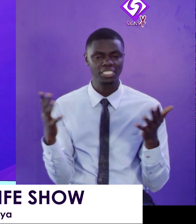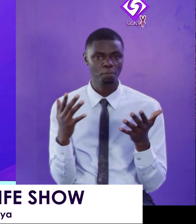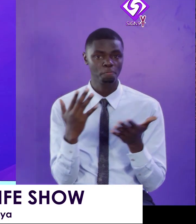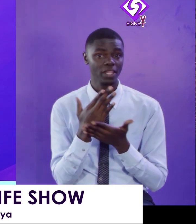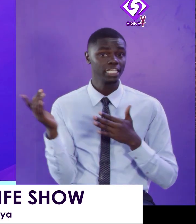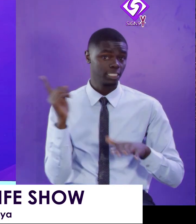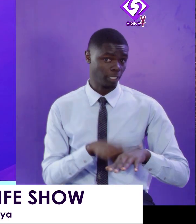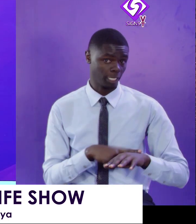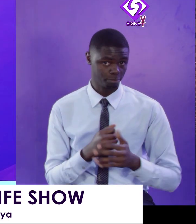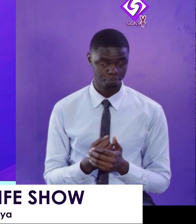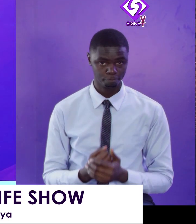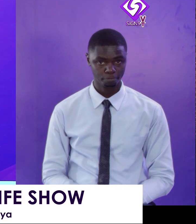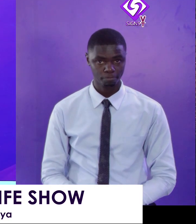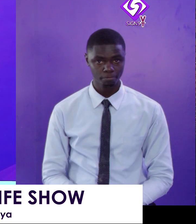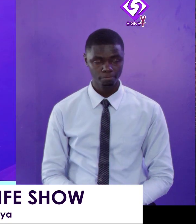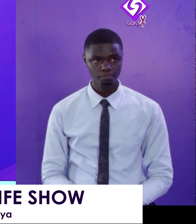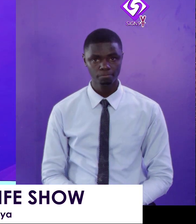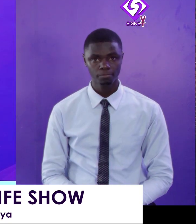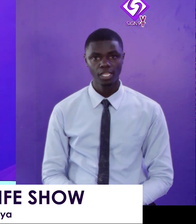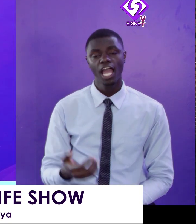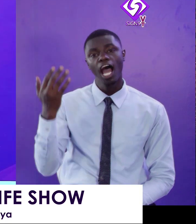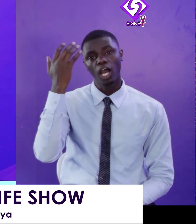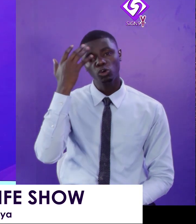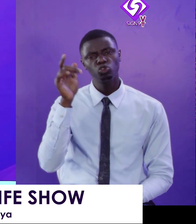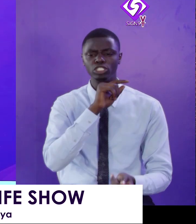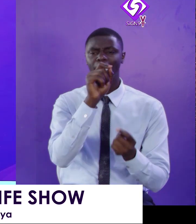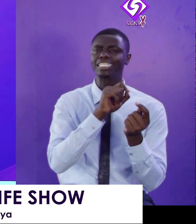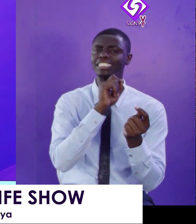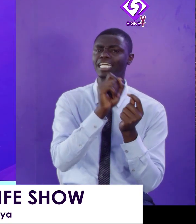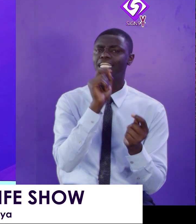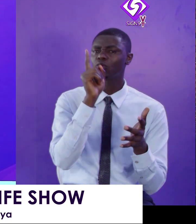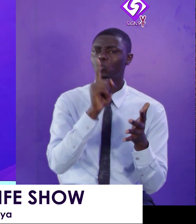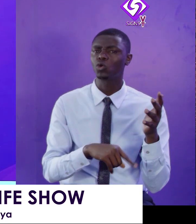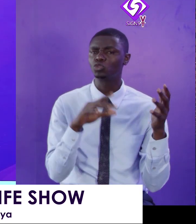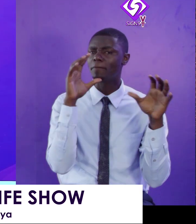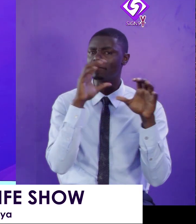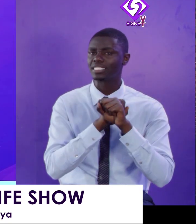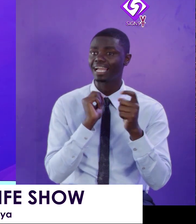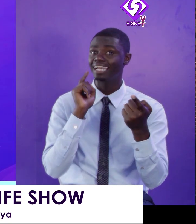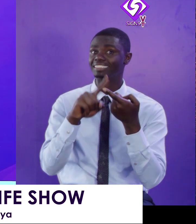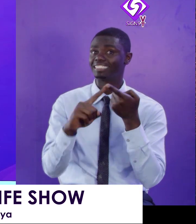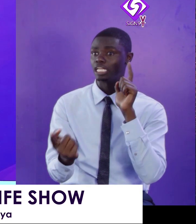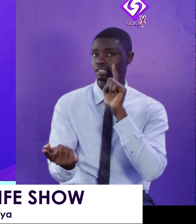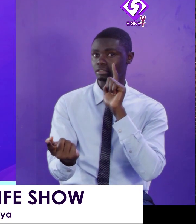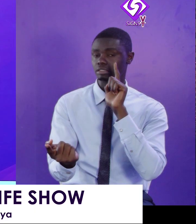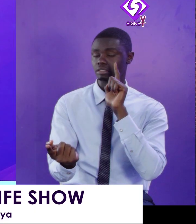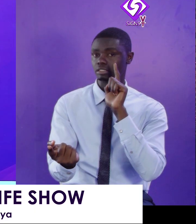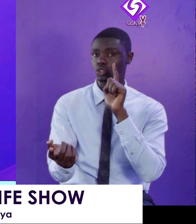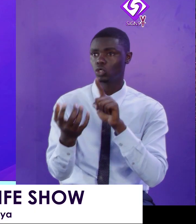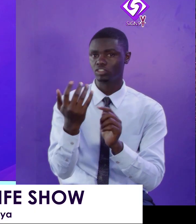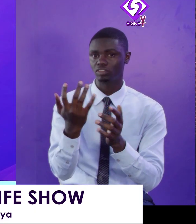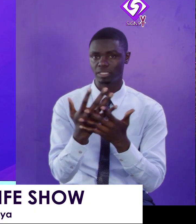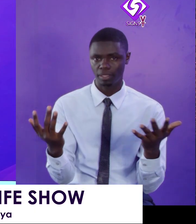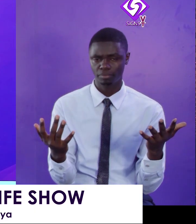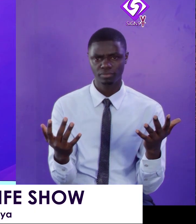Sometimes you can not know exactly what you miss until you encounter it. Have you ever met someone who